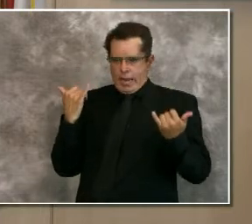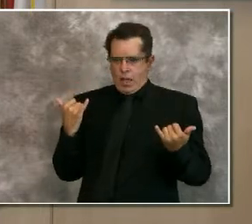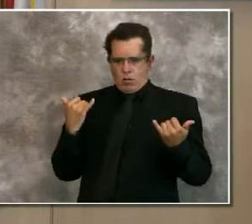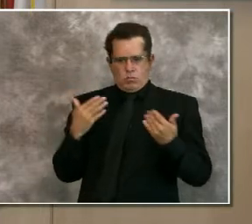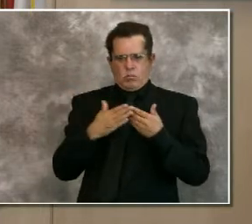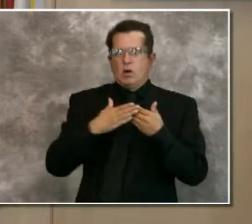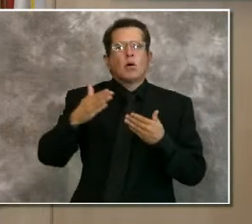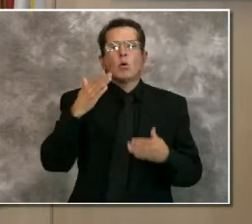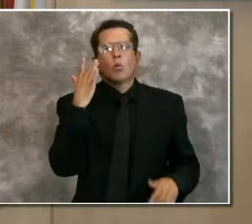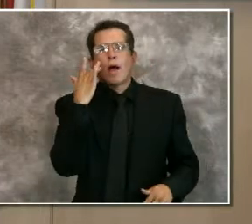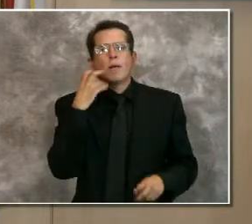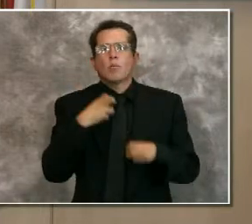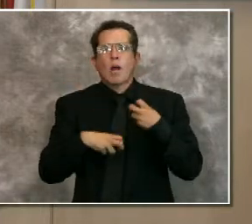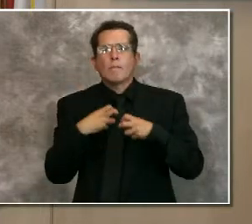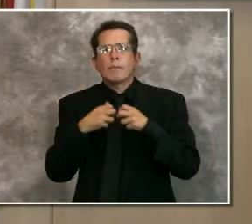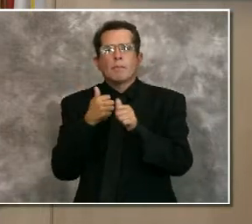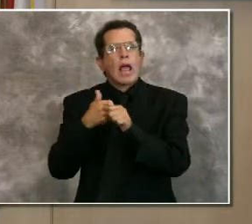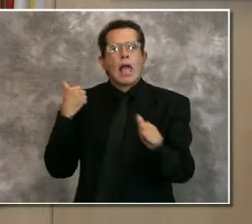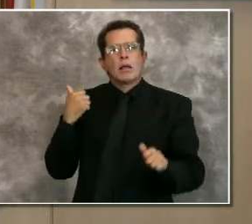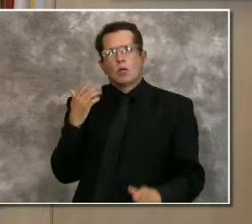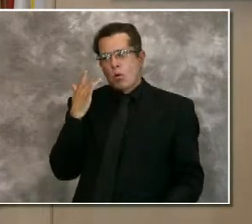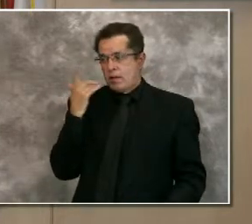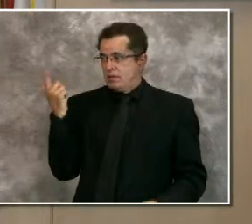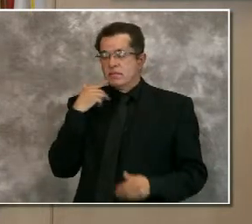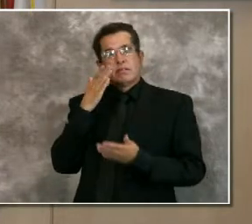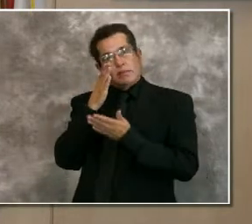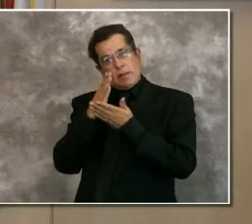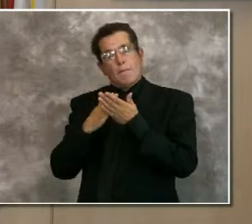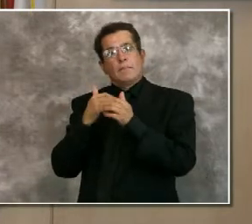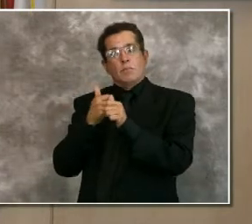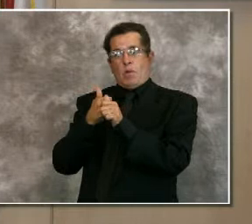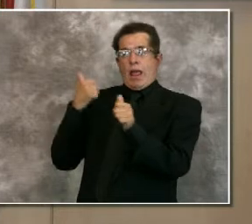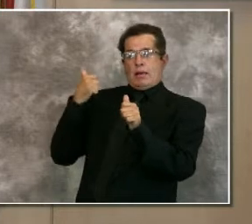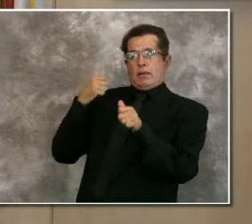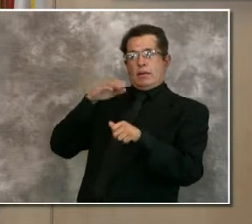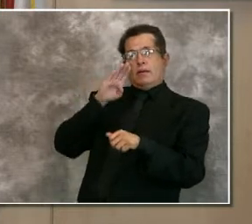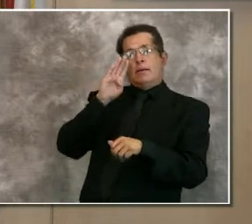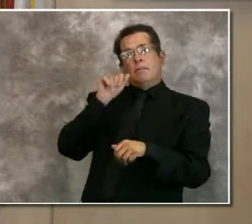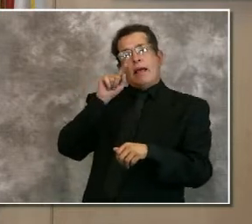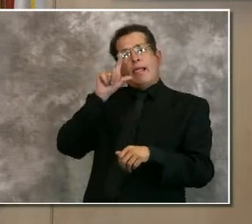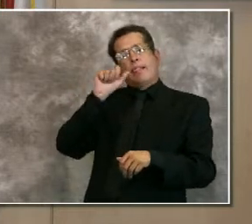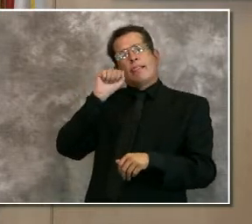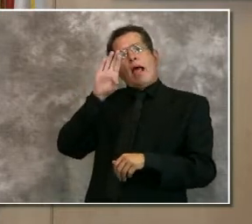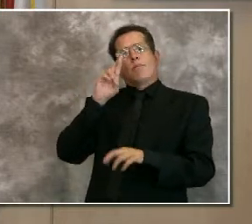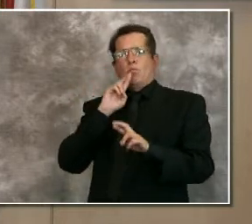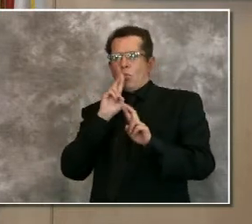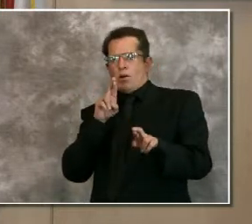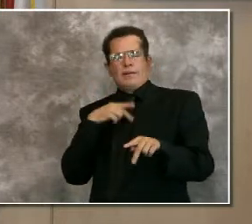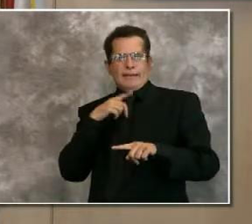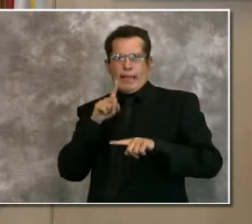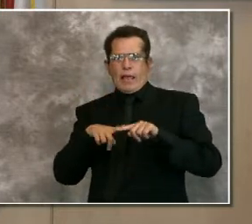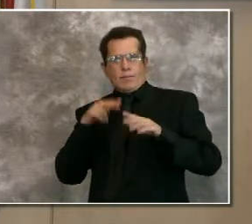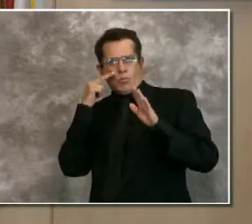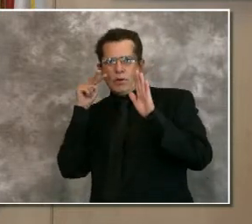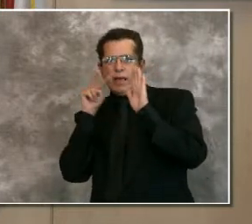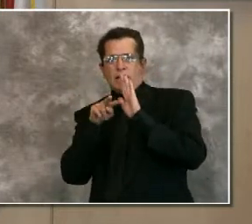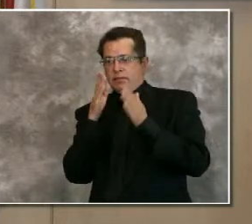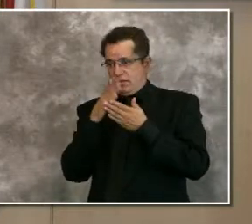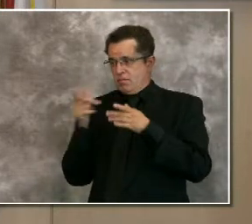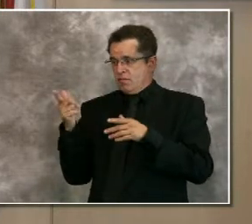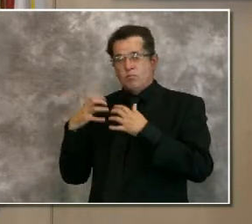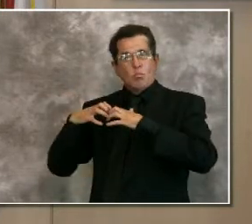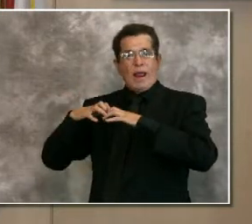Well, there are some batch delays that you can't predict. So when we find out about those, we let that be